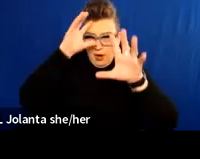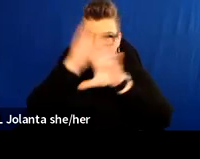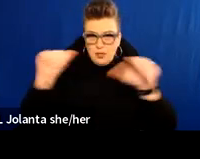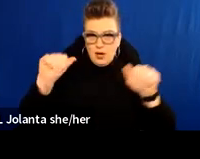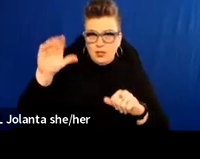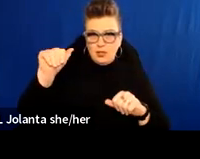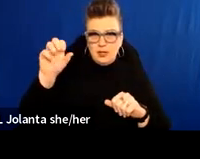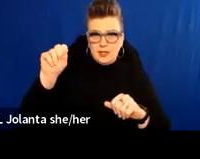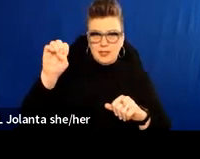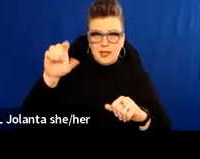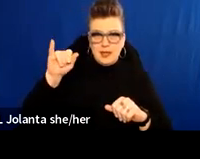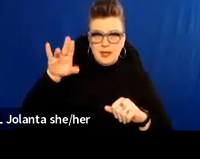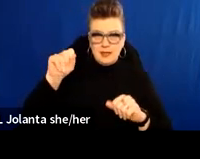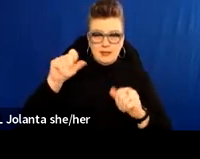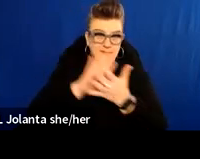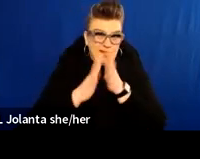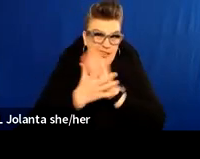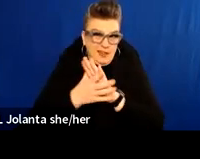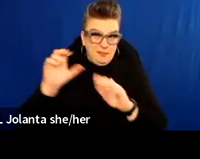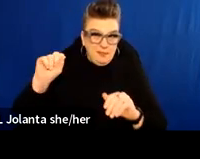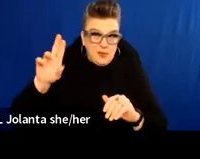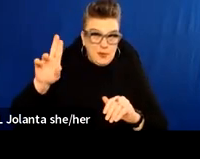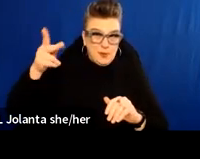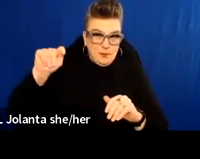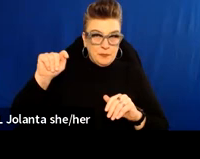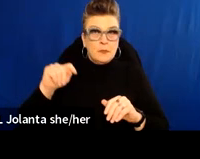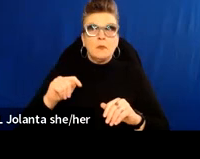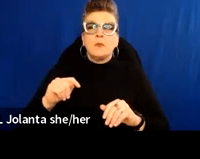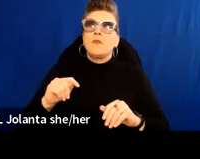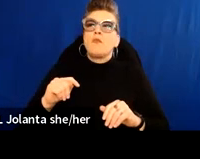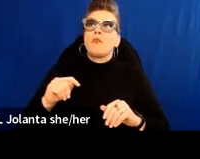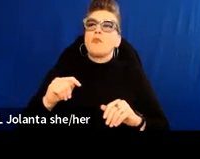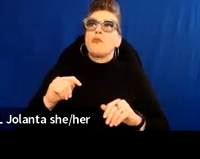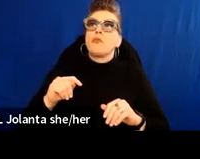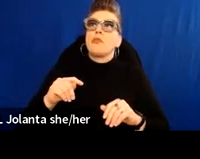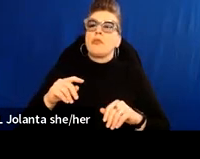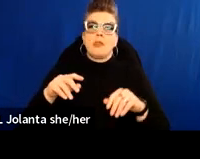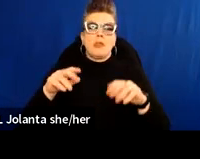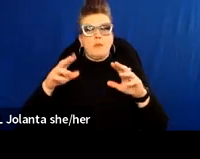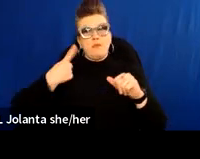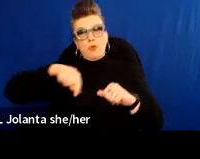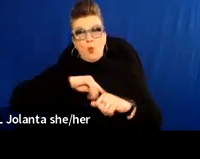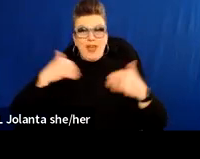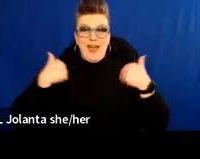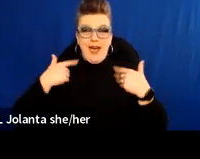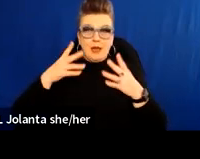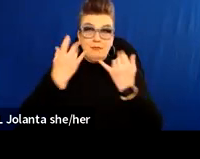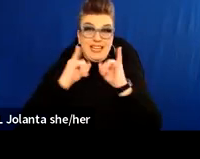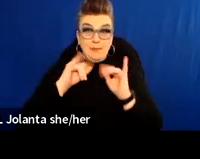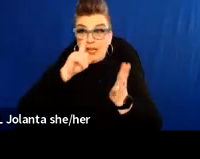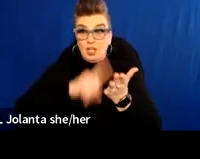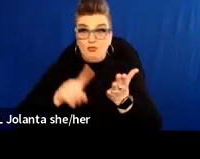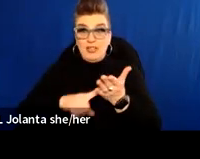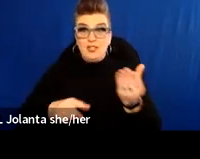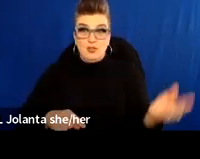time when this committee looked at some independent research that really showed we were failing our students we were